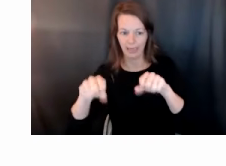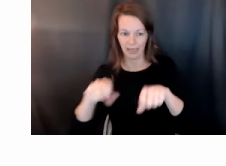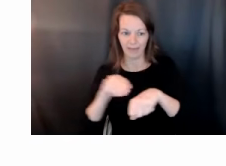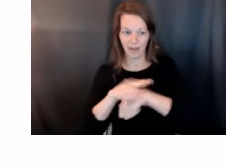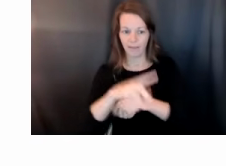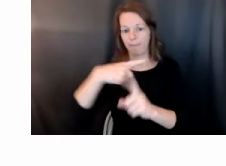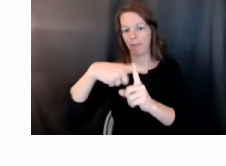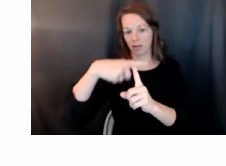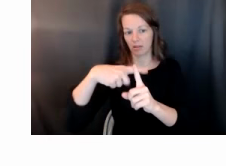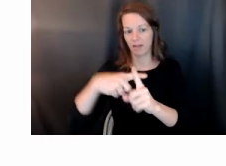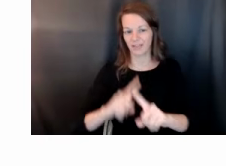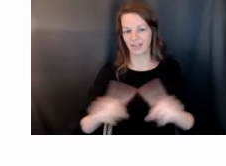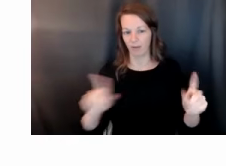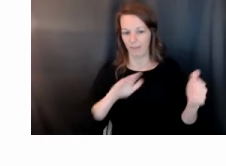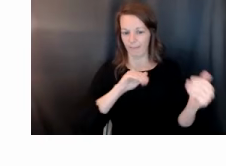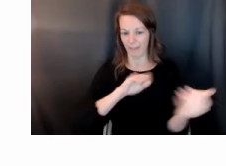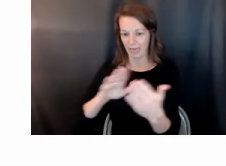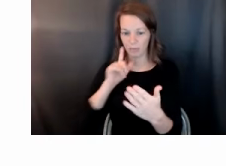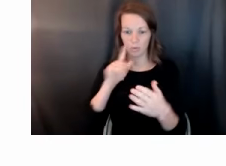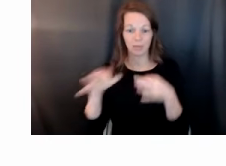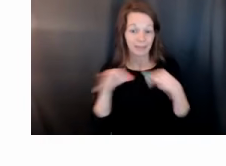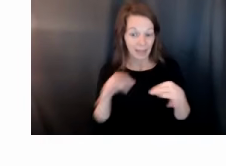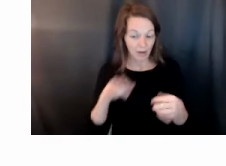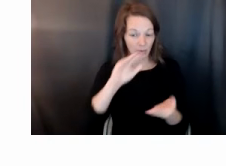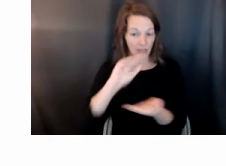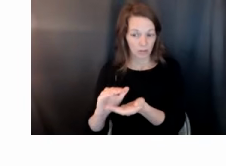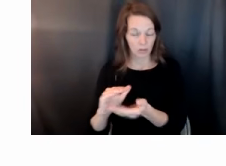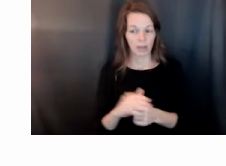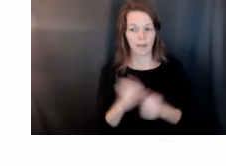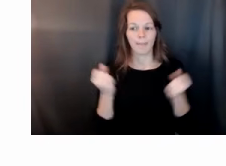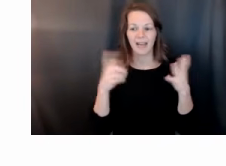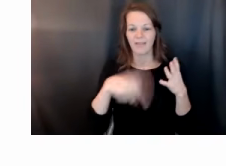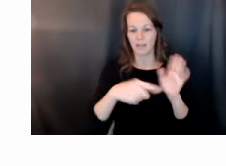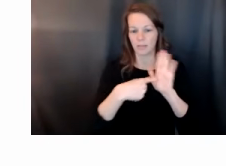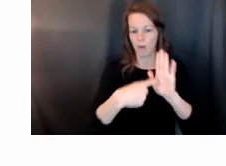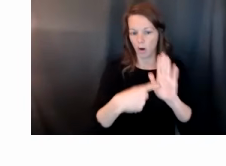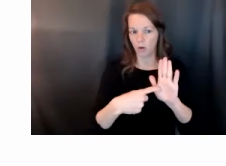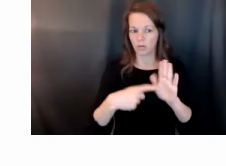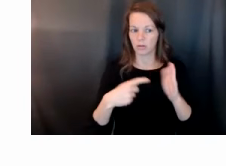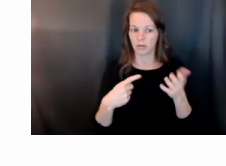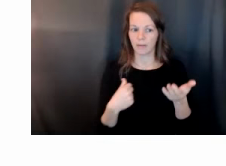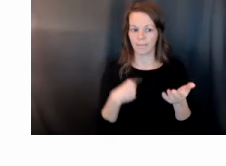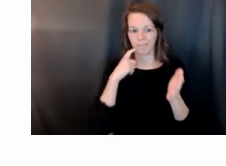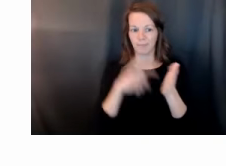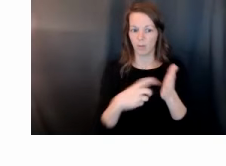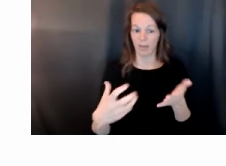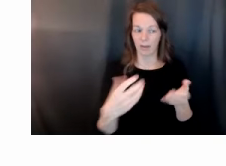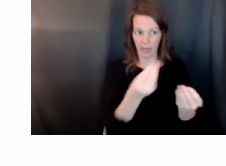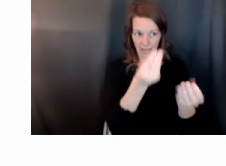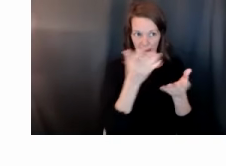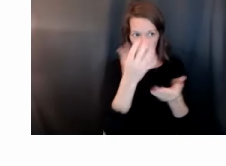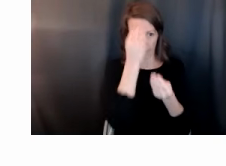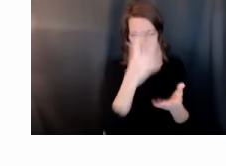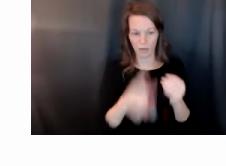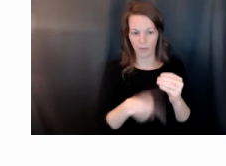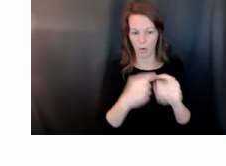have posited different mechanisms to explain reduction. And many of these models posit that since we get information about a